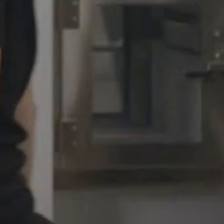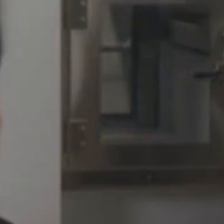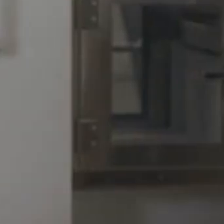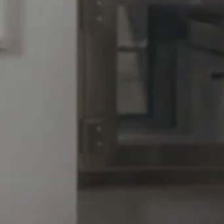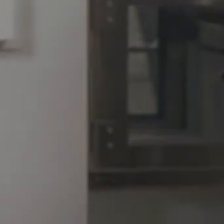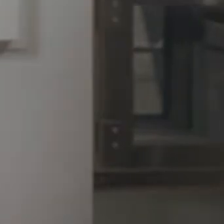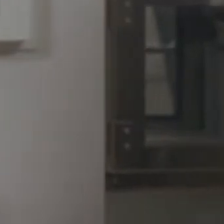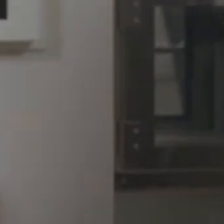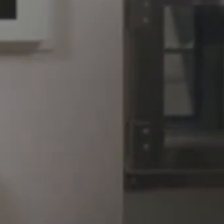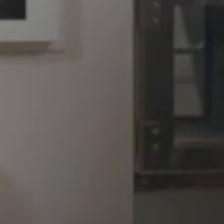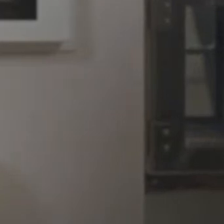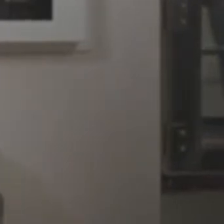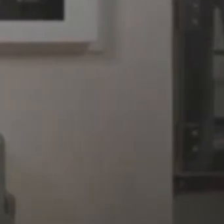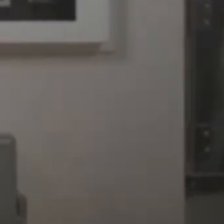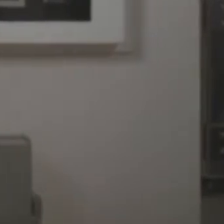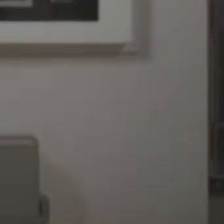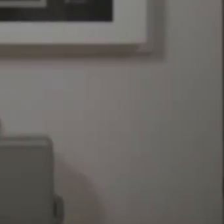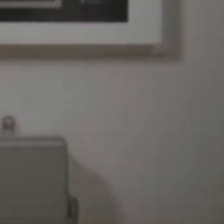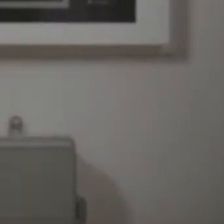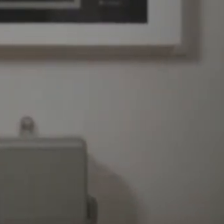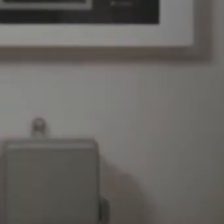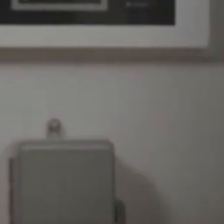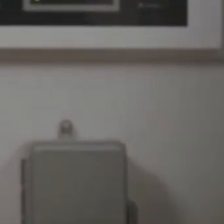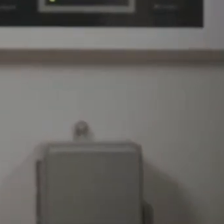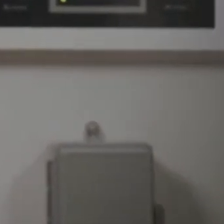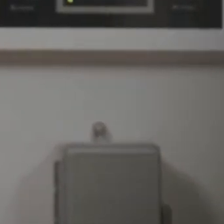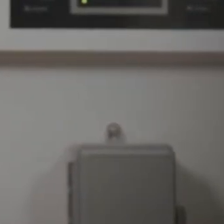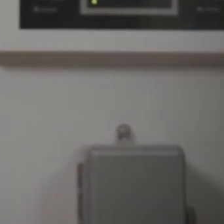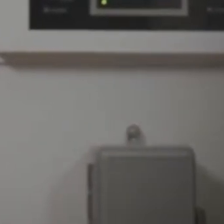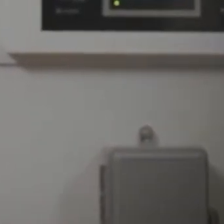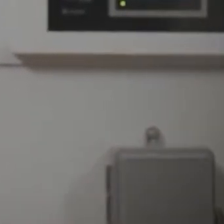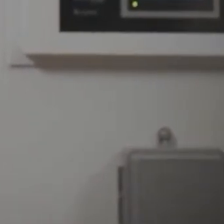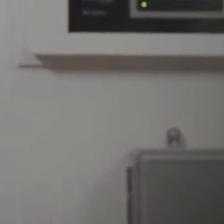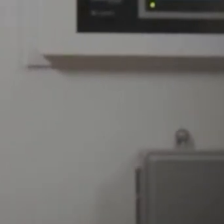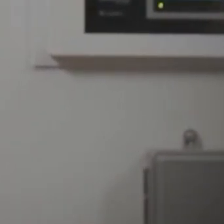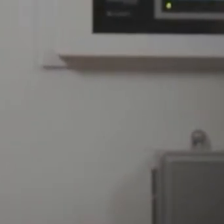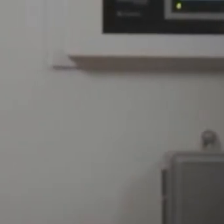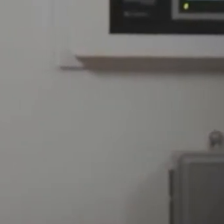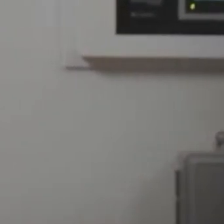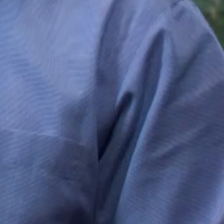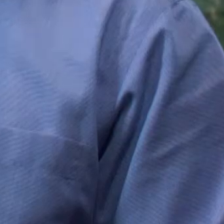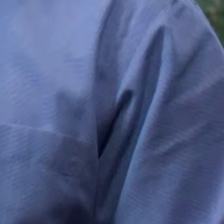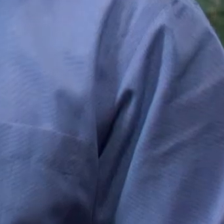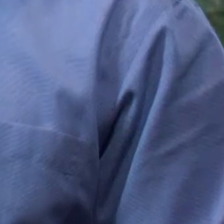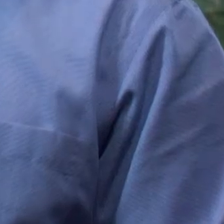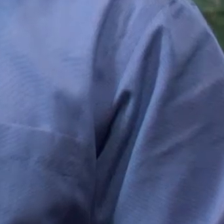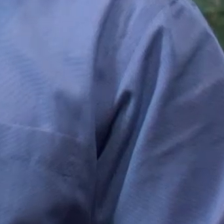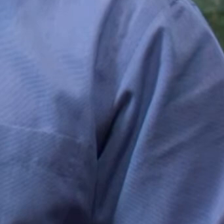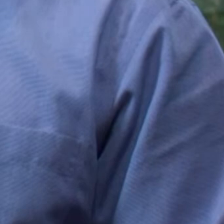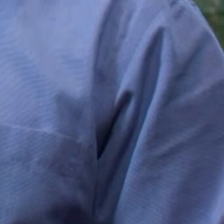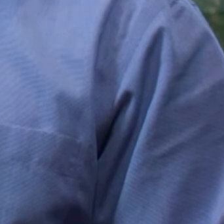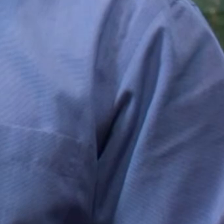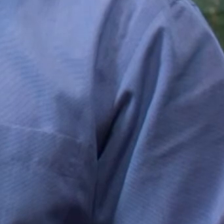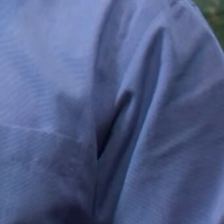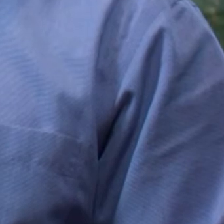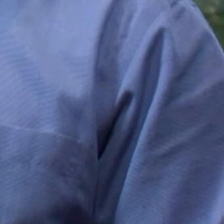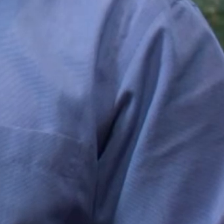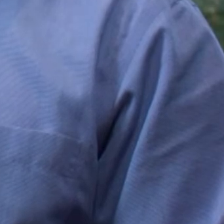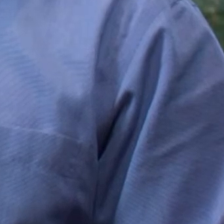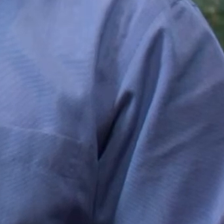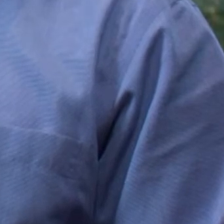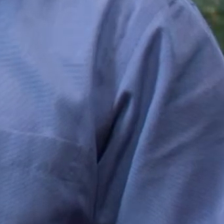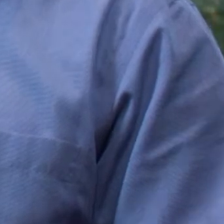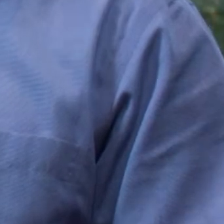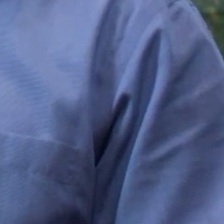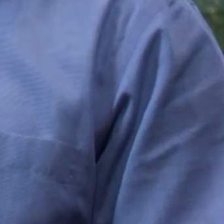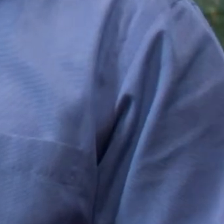actually change the environment so they can train at different elevations. So just living here sometimes puts the athlete at a little